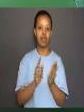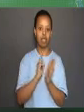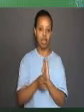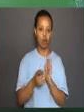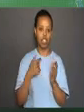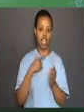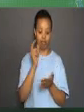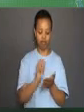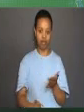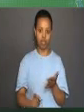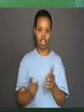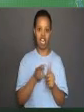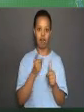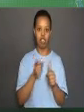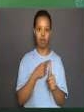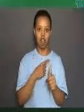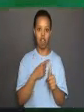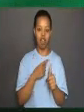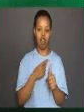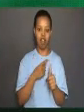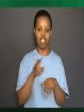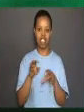for Activity 1 to discuss.